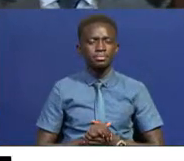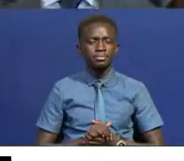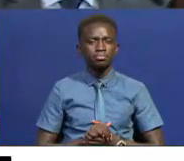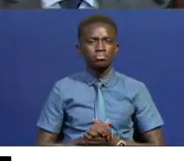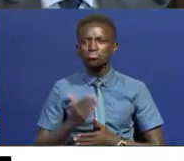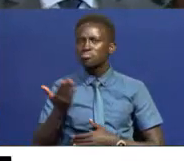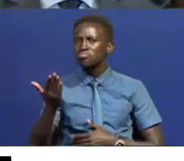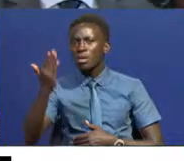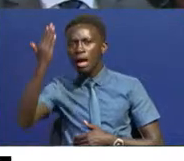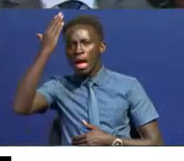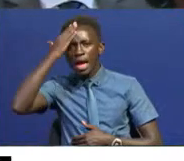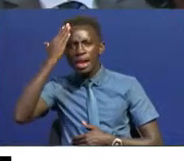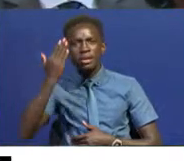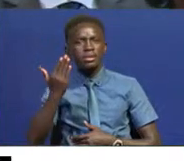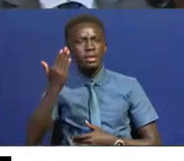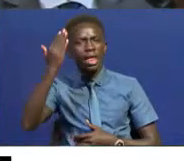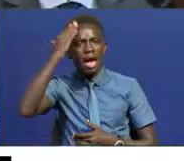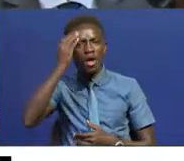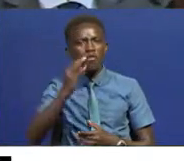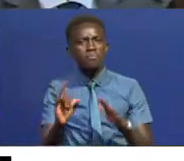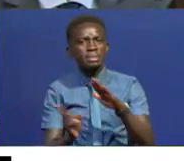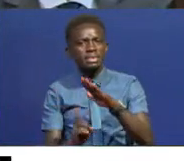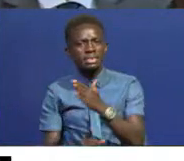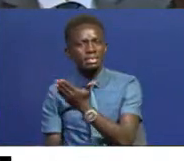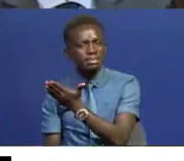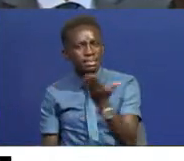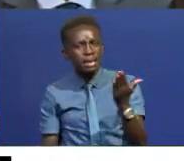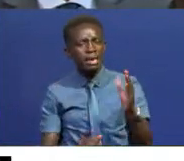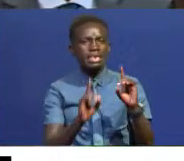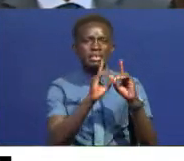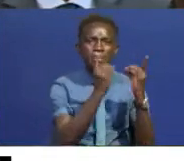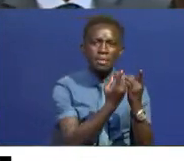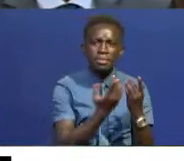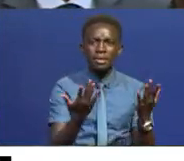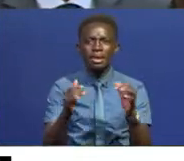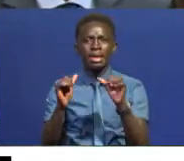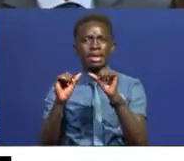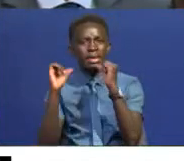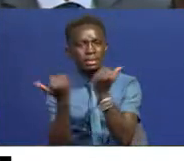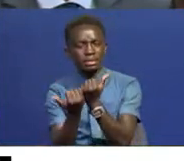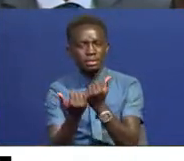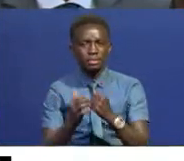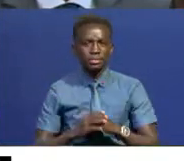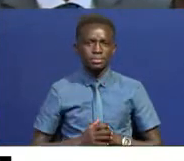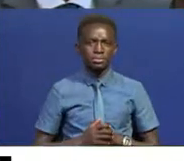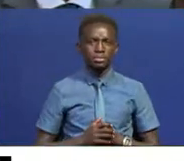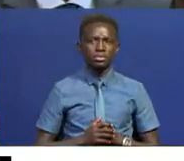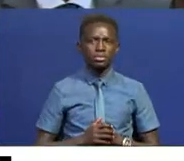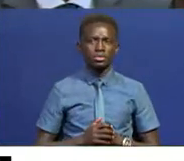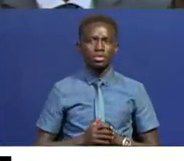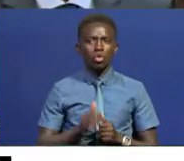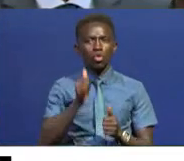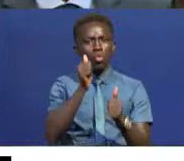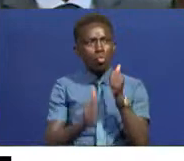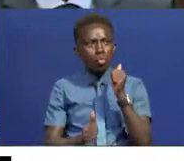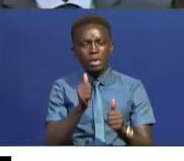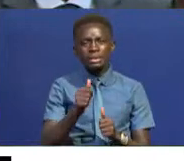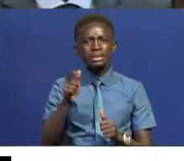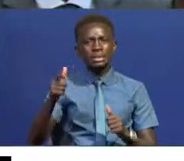heads of ministries, departments, agencies that have